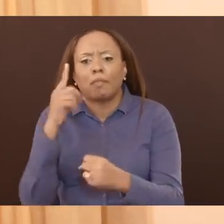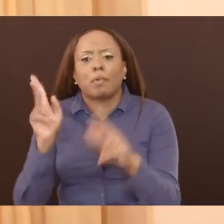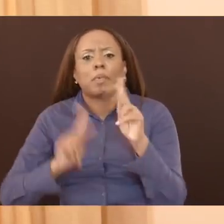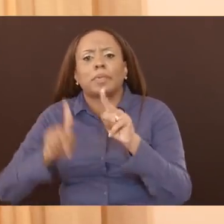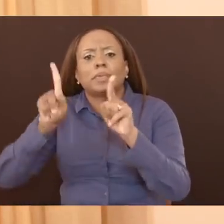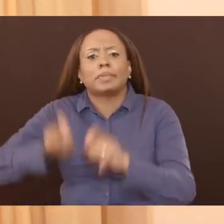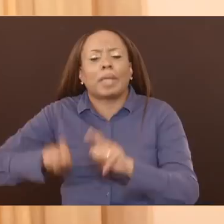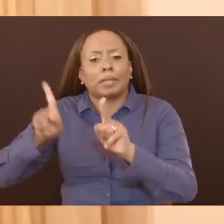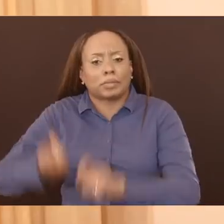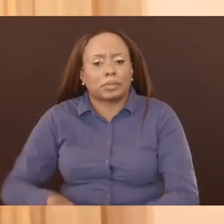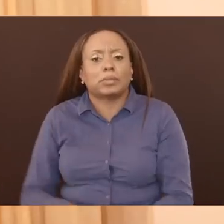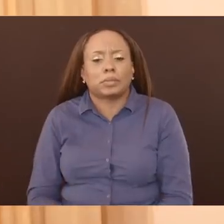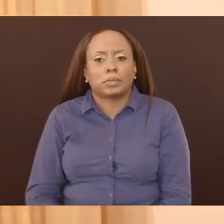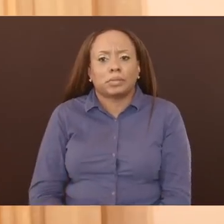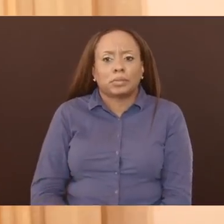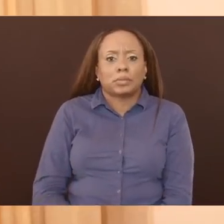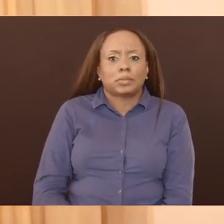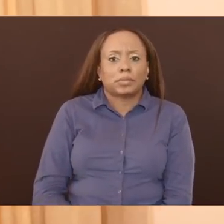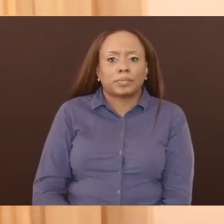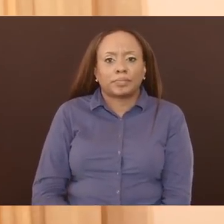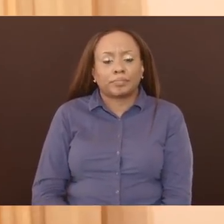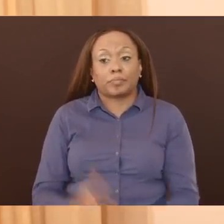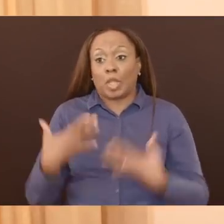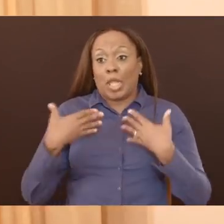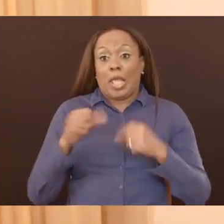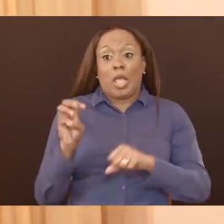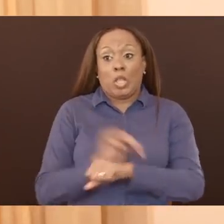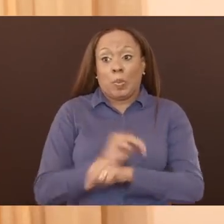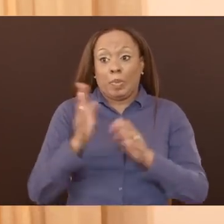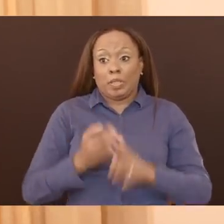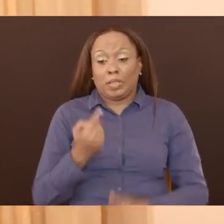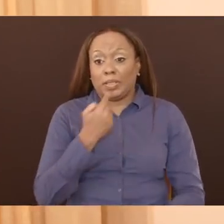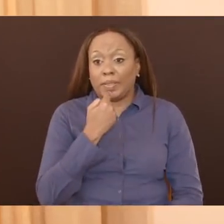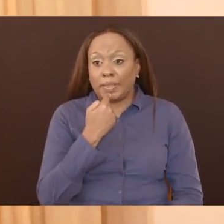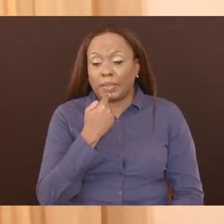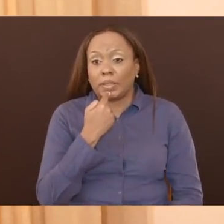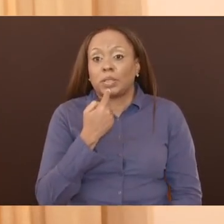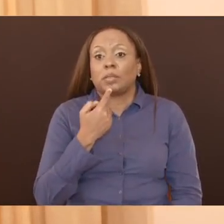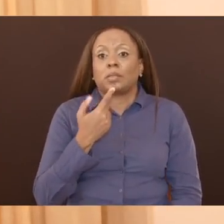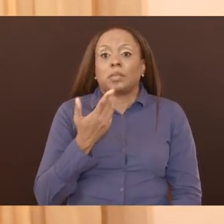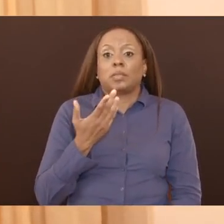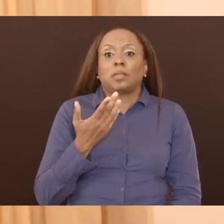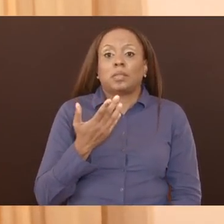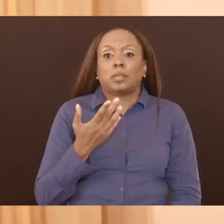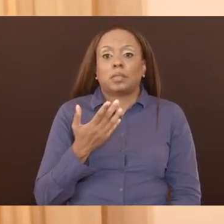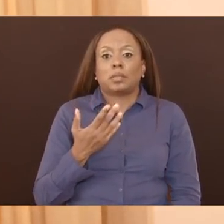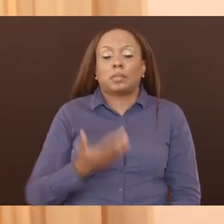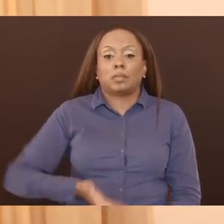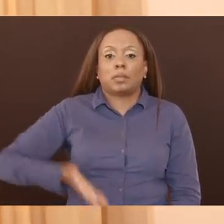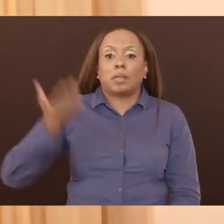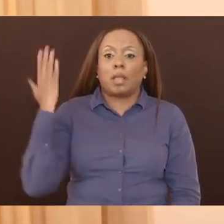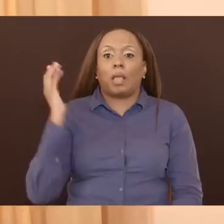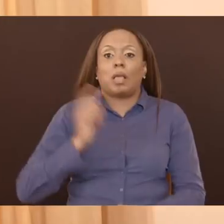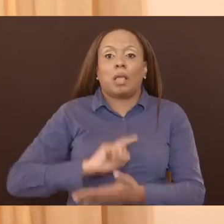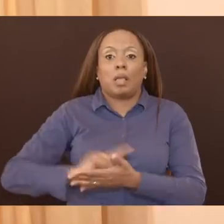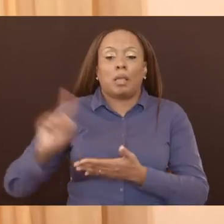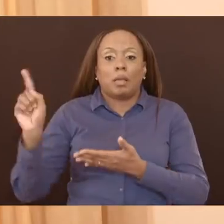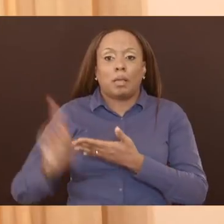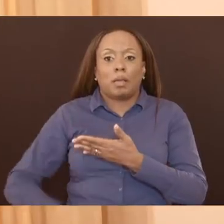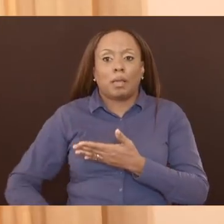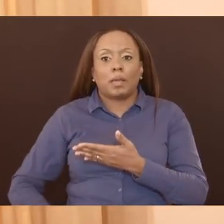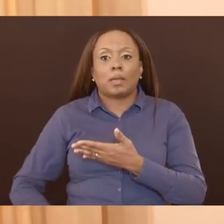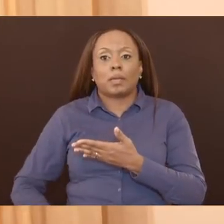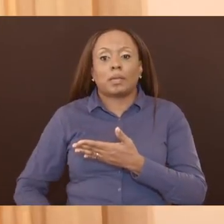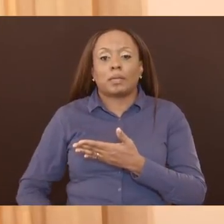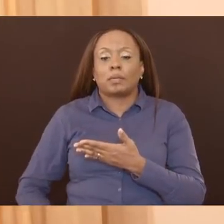testing. As Minister Bostic already told you, we have gotten over the hump that we had last weekend, which happened for a few days